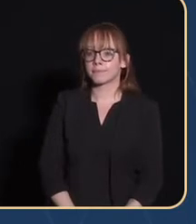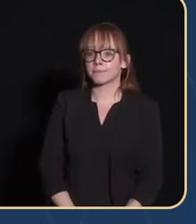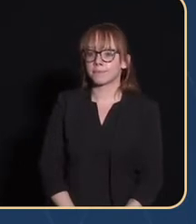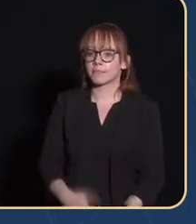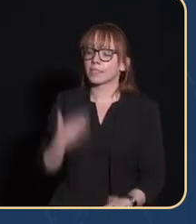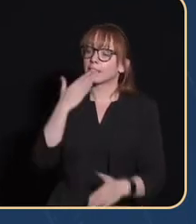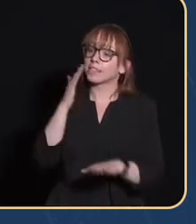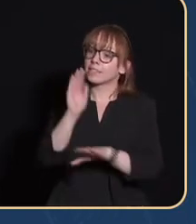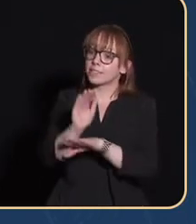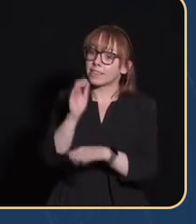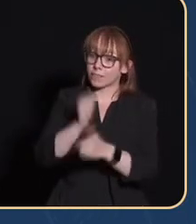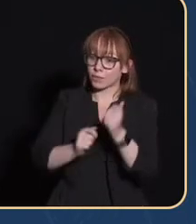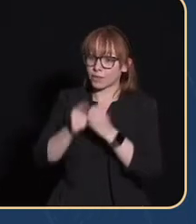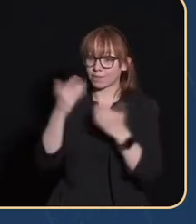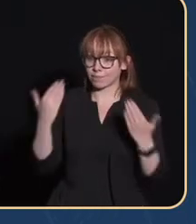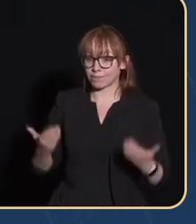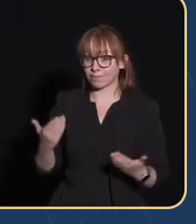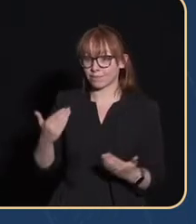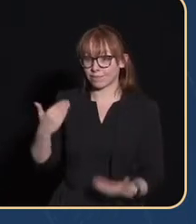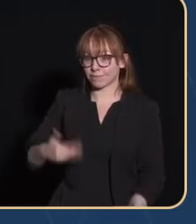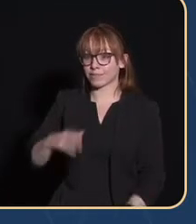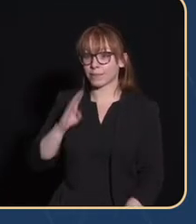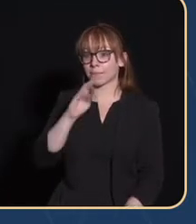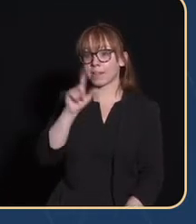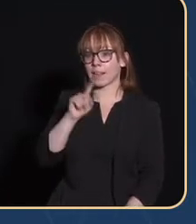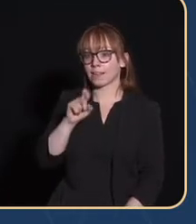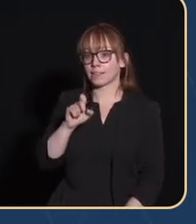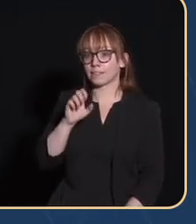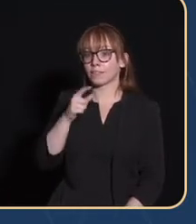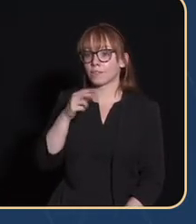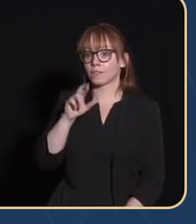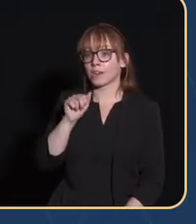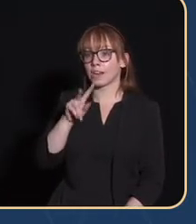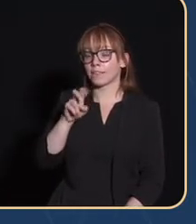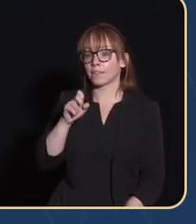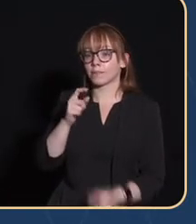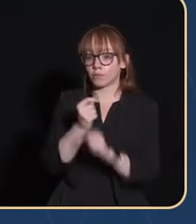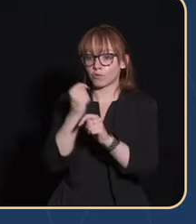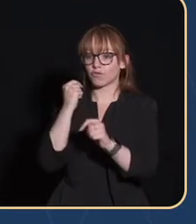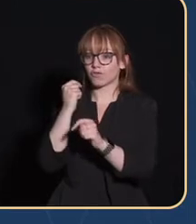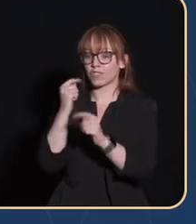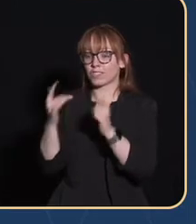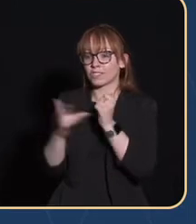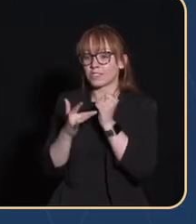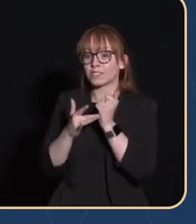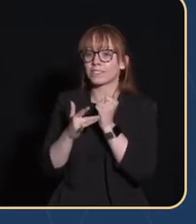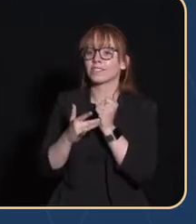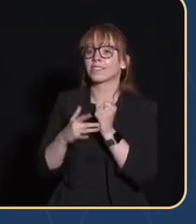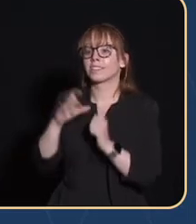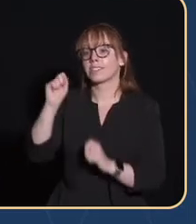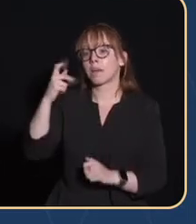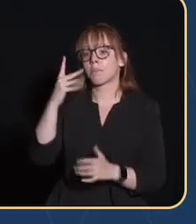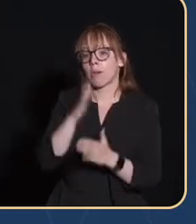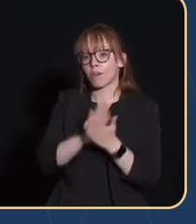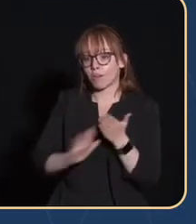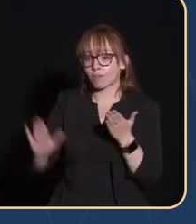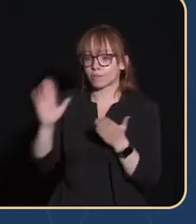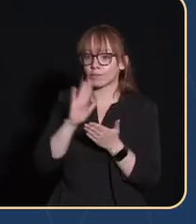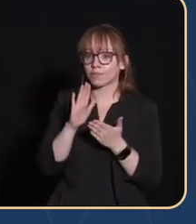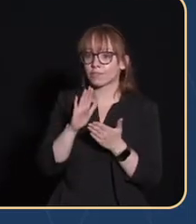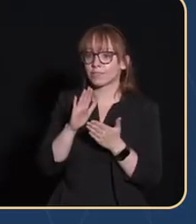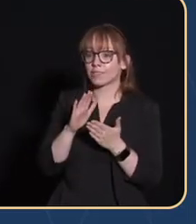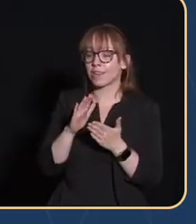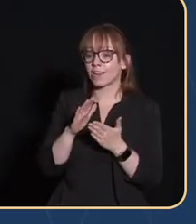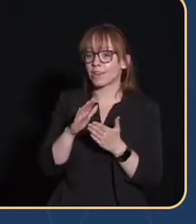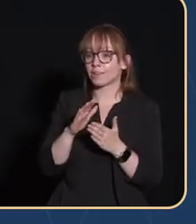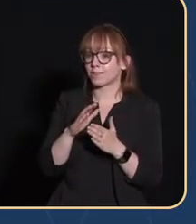Good evening, everyone. My name is Blaise Graves, and I am in the truck technician program at St. Paul College, and I am set to